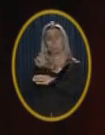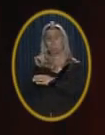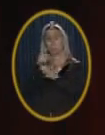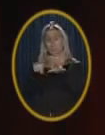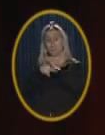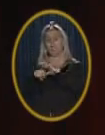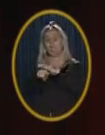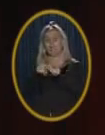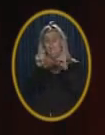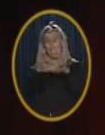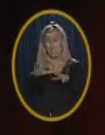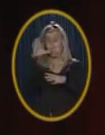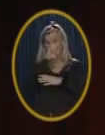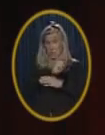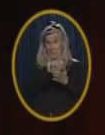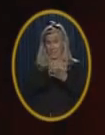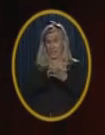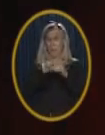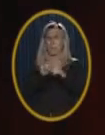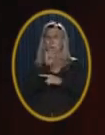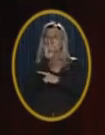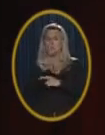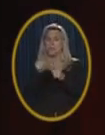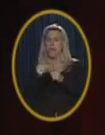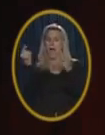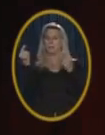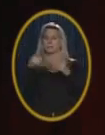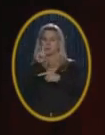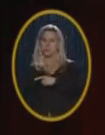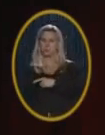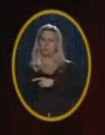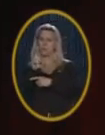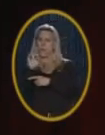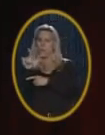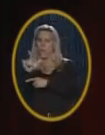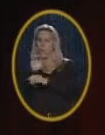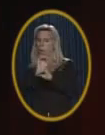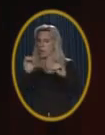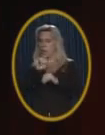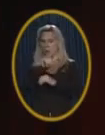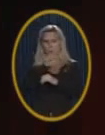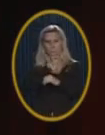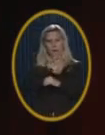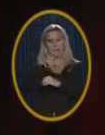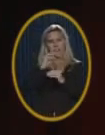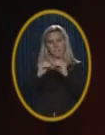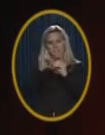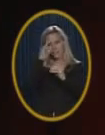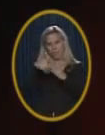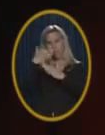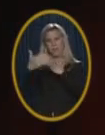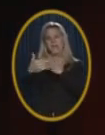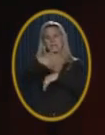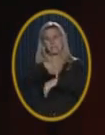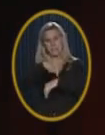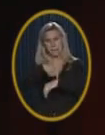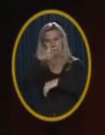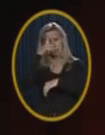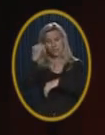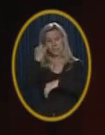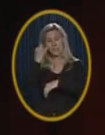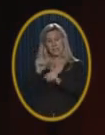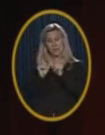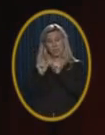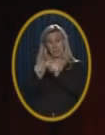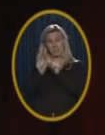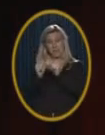opposite. It was supposed to have been roll and no yaw, but they had to fix that next time or time after, because if we'd have kept